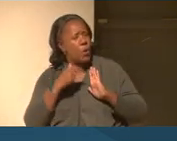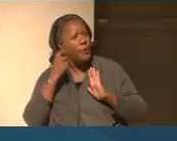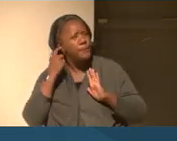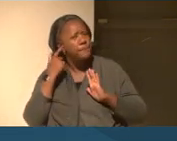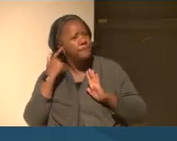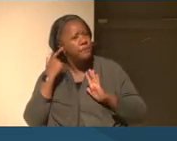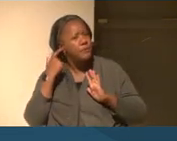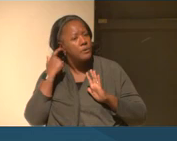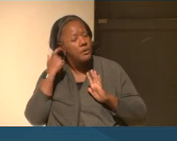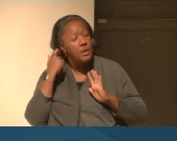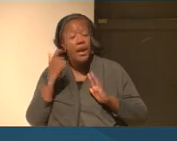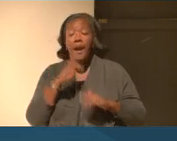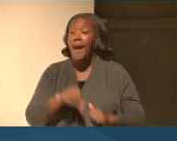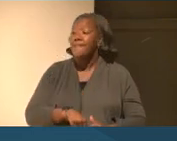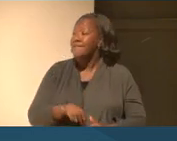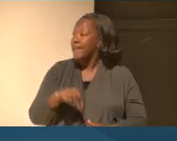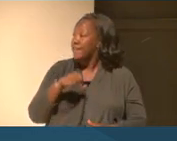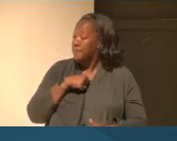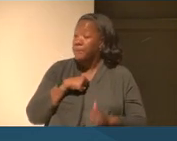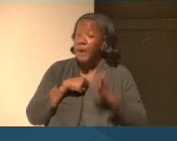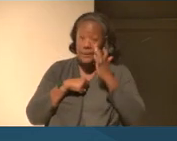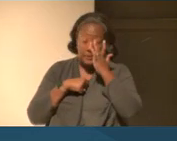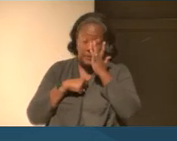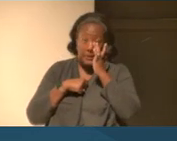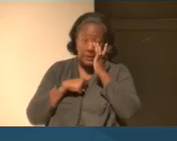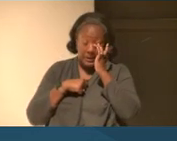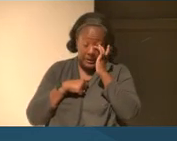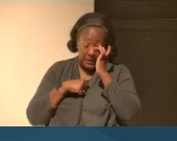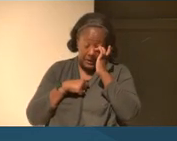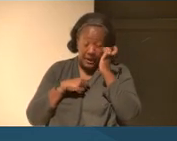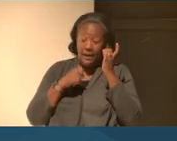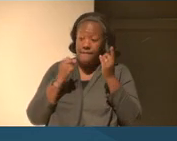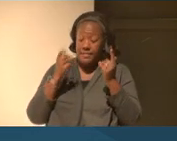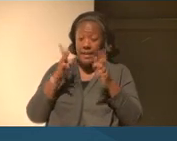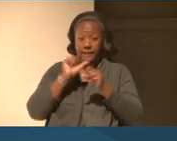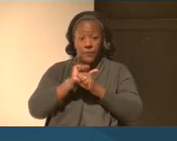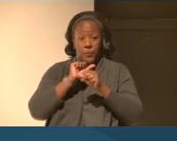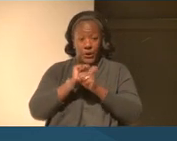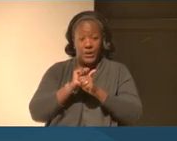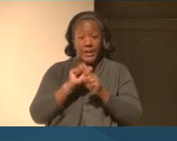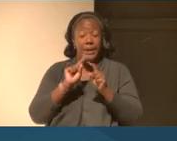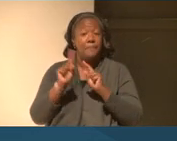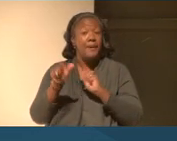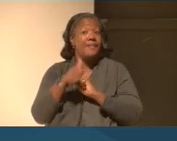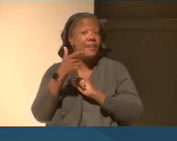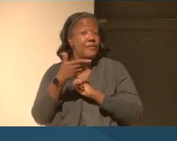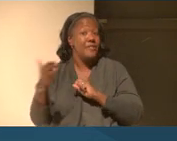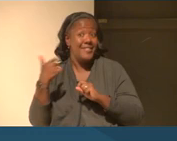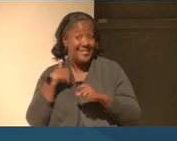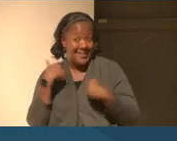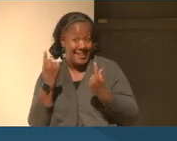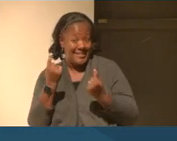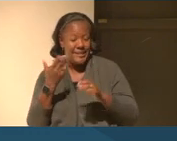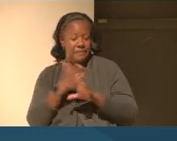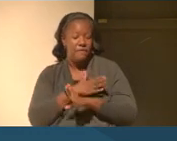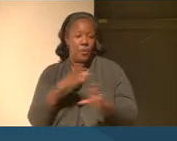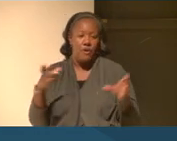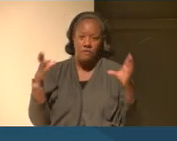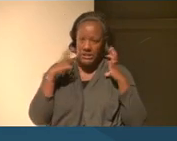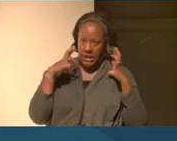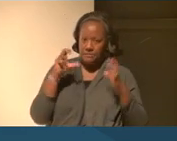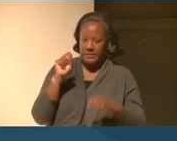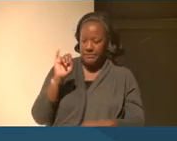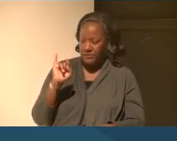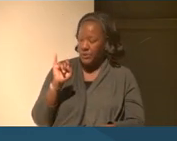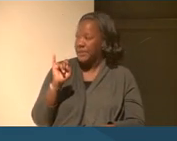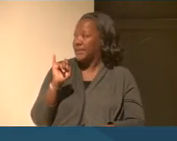proudest things I'm very proud of Earth optimism and ocean optimism, a lot of stuff. But the other thing I did when I was, before I retired from the Smithsonian, when I first got